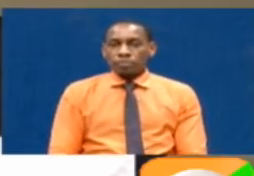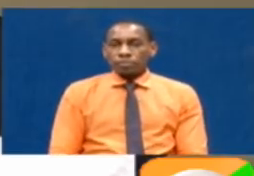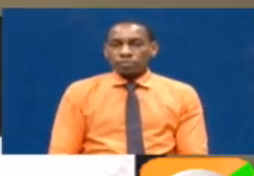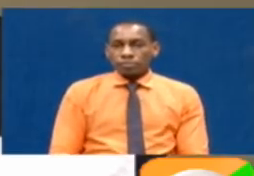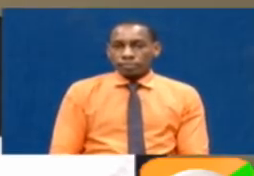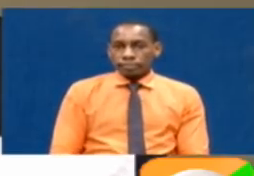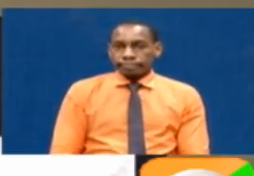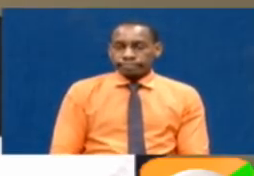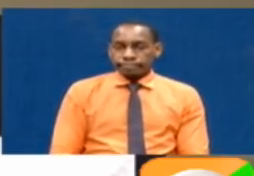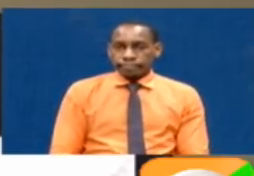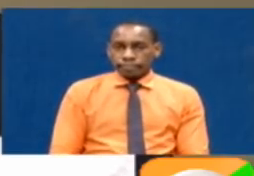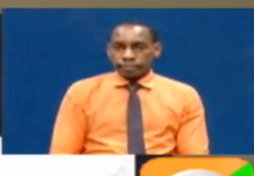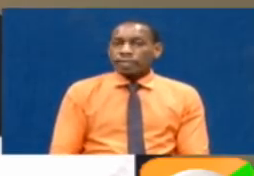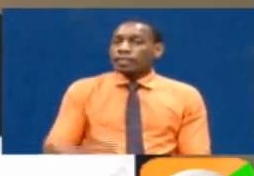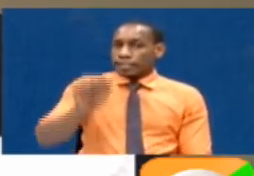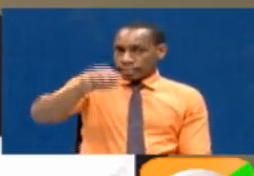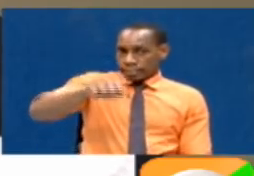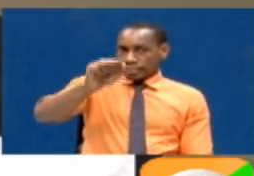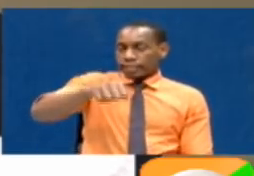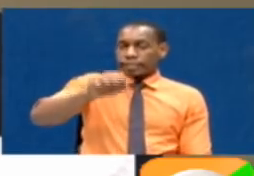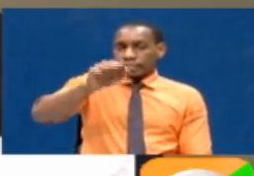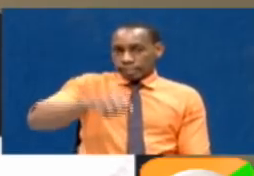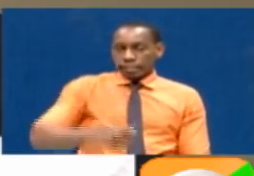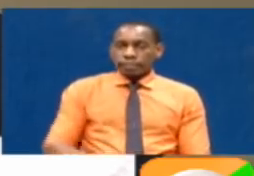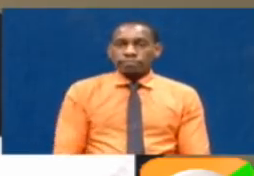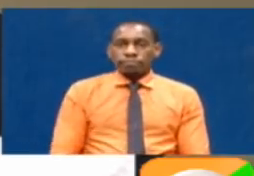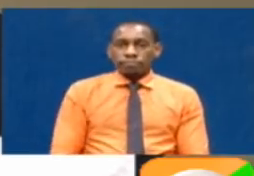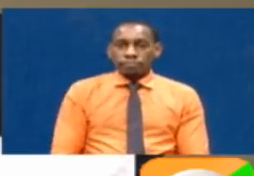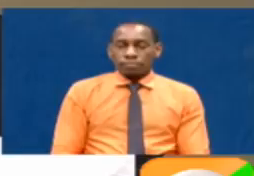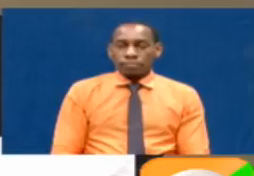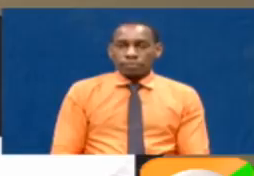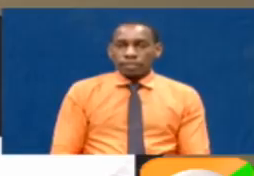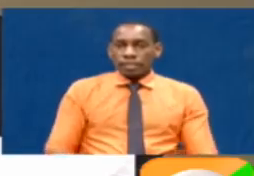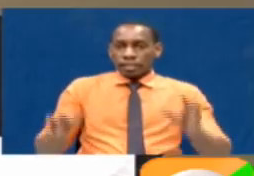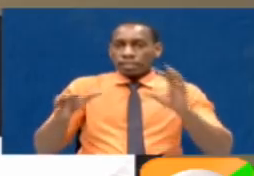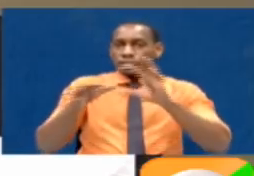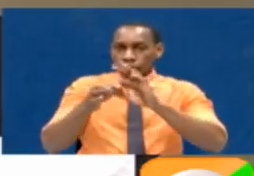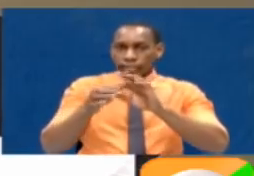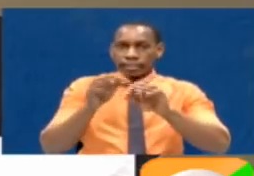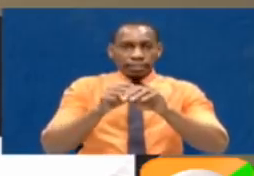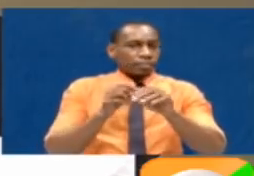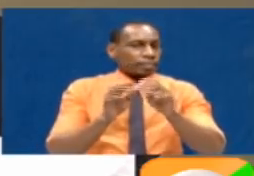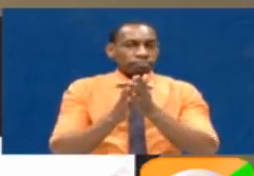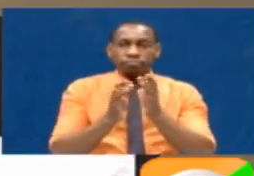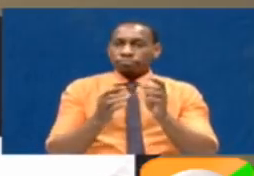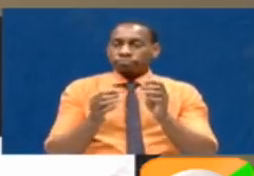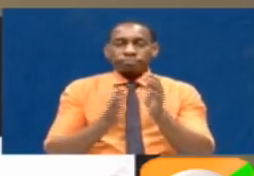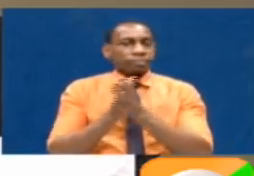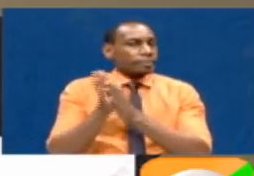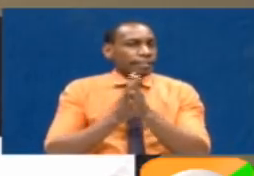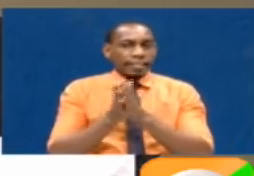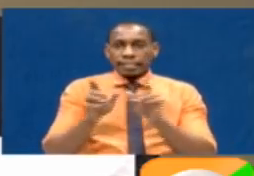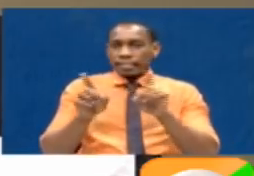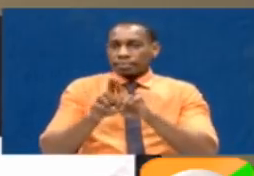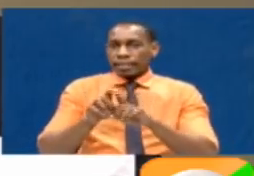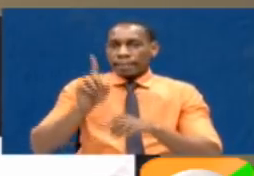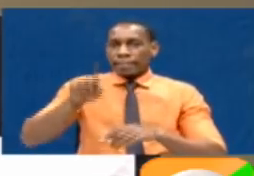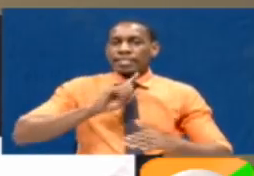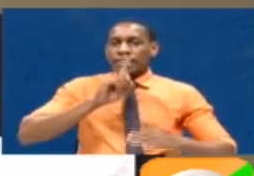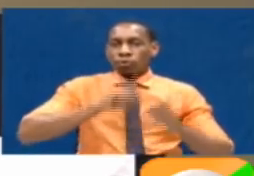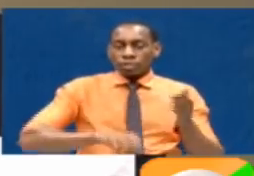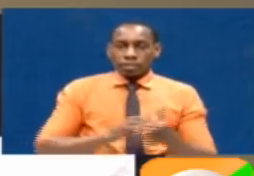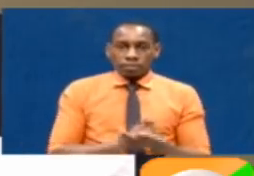Jeff, I have joined in interesting times at this stage, and I have to